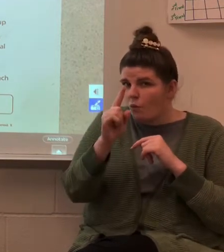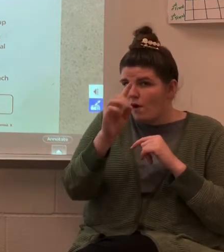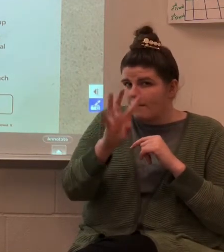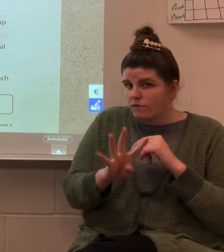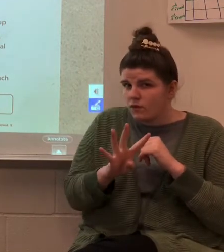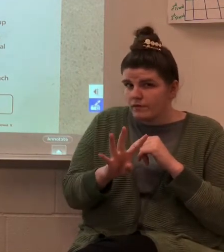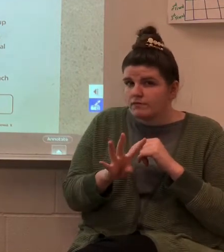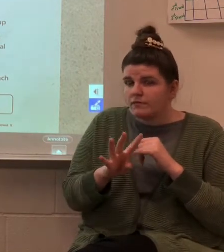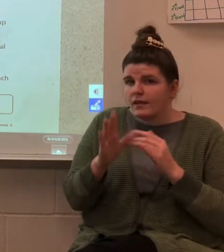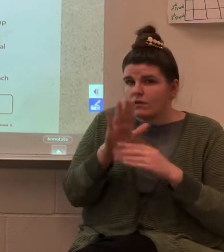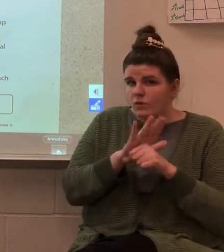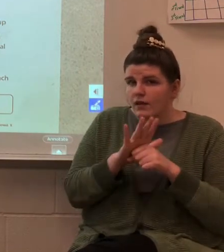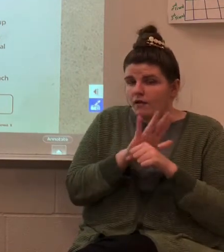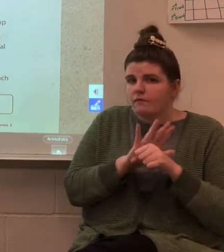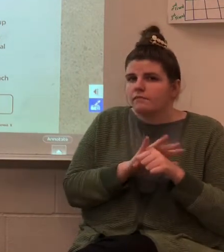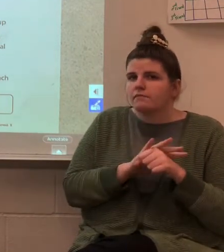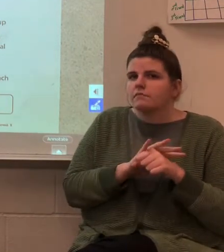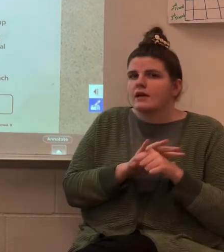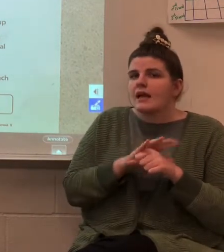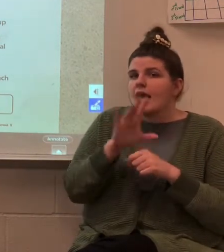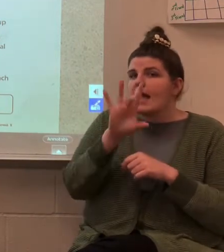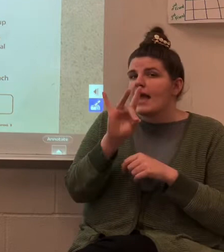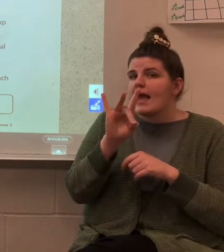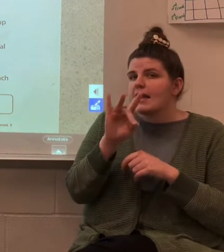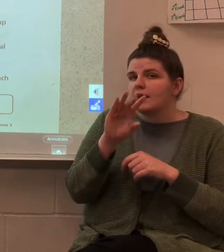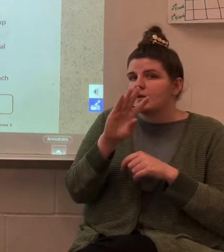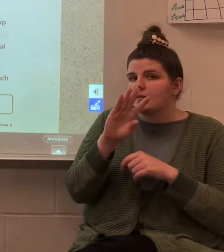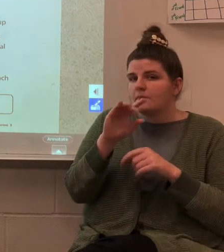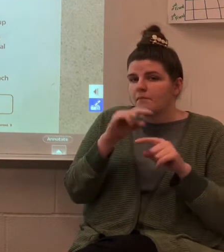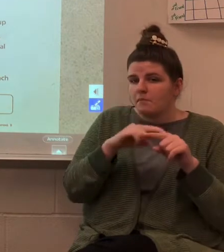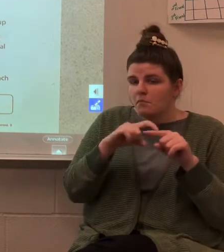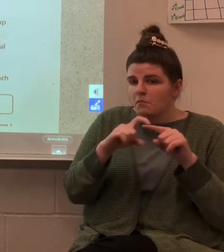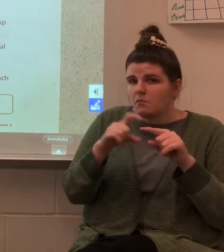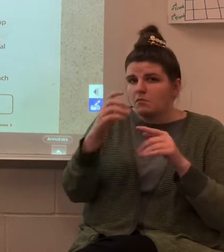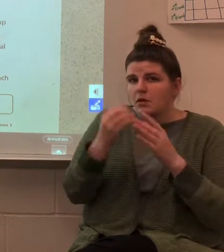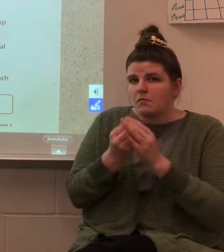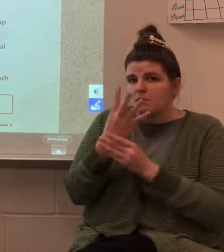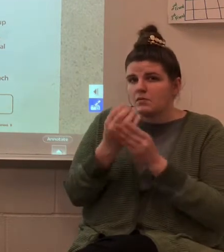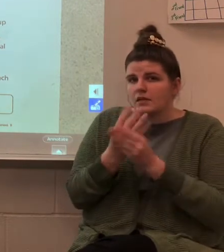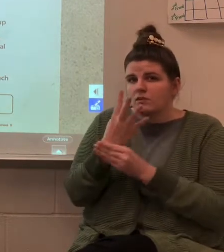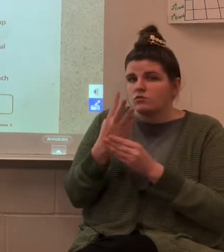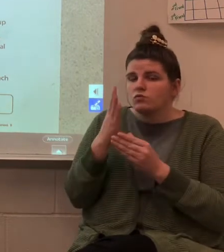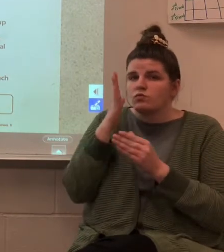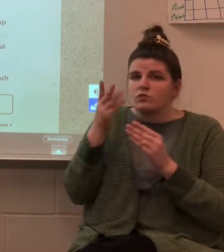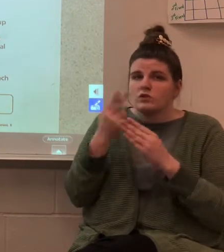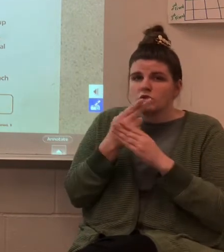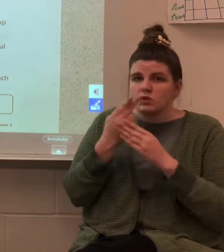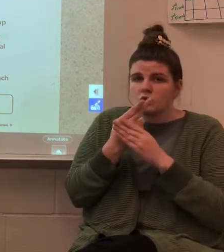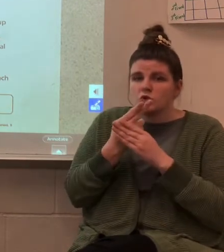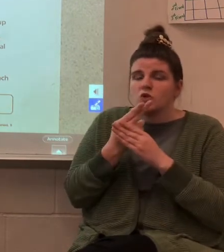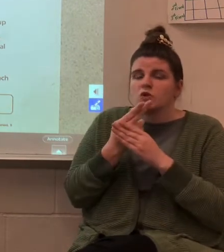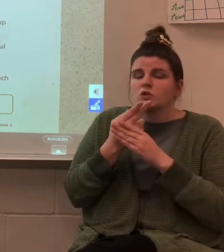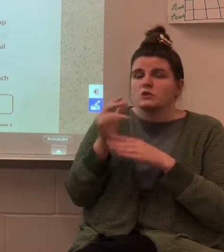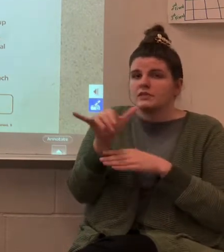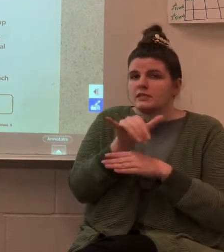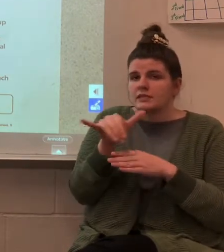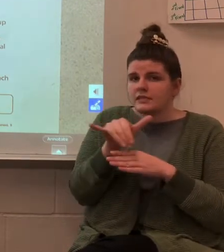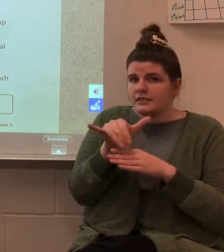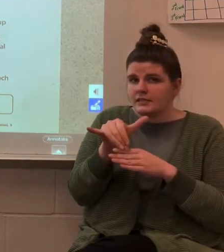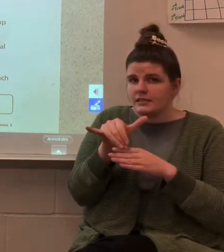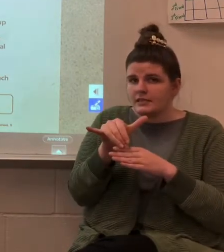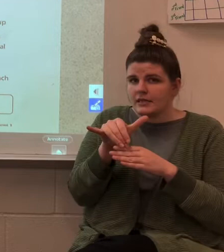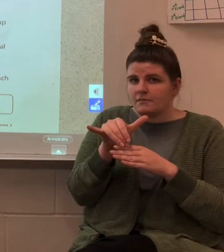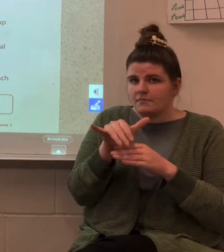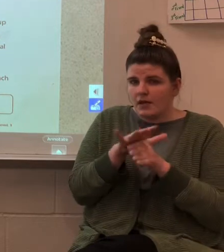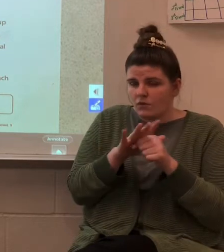beans. 8 bean plants will each take up the same amount of space. Draw the lines on the diagram to show how she